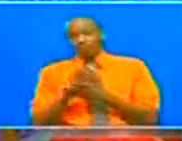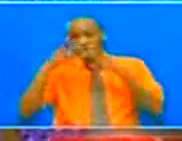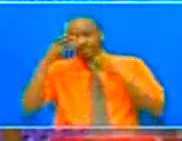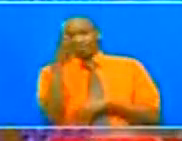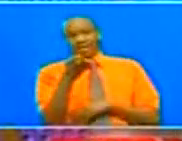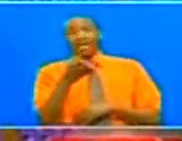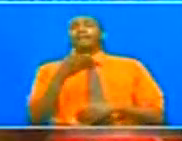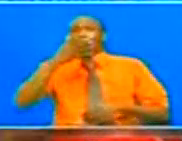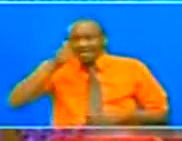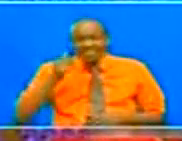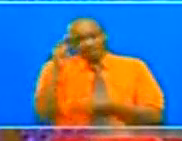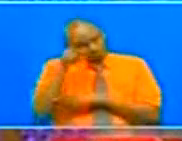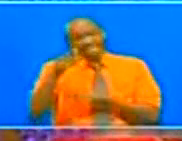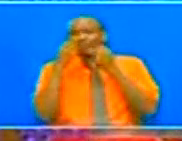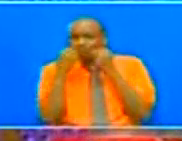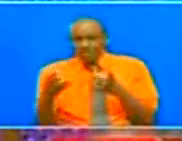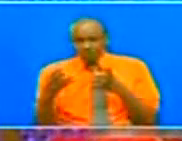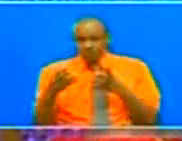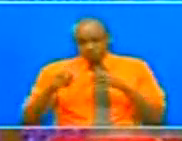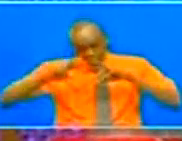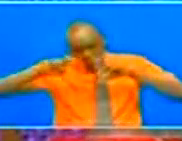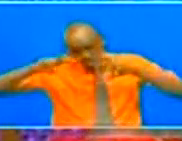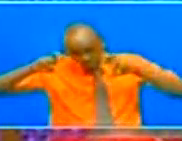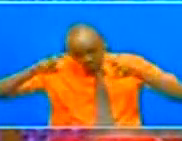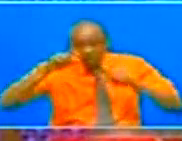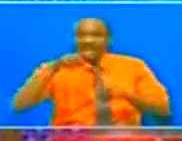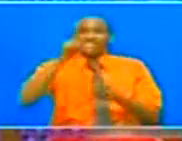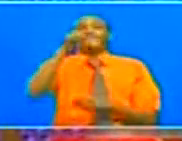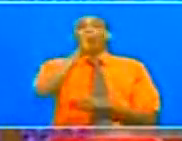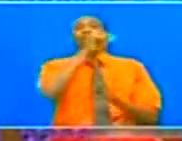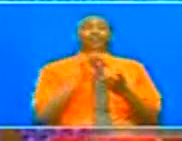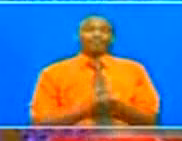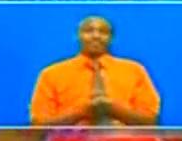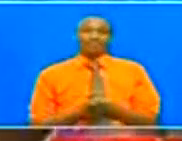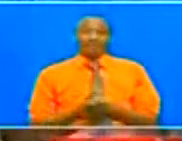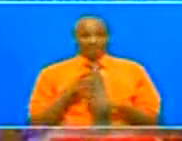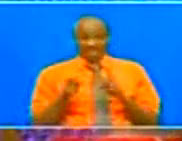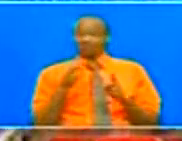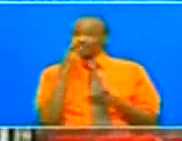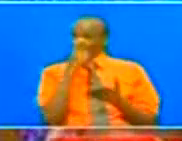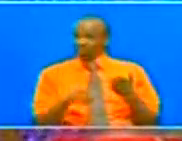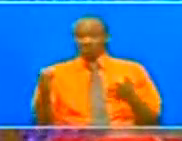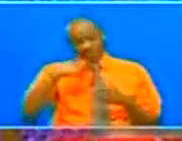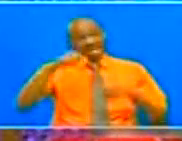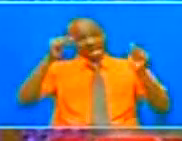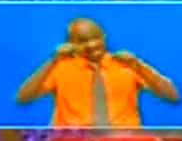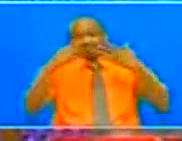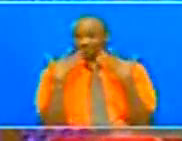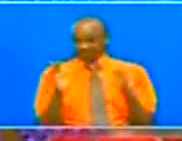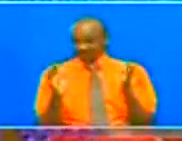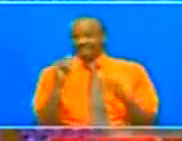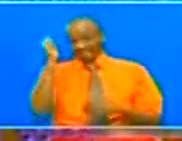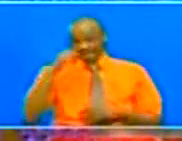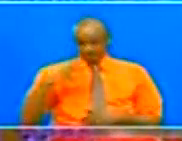don't you act on those intelligence and you know, neutralize them? But secondly, as you rightly say, we have agreed among ourselves as